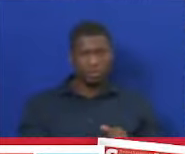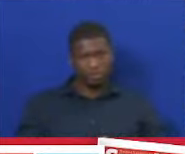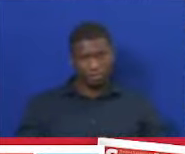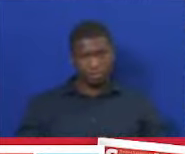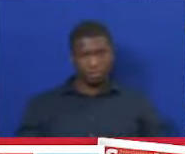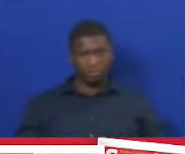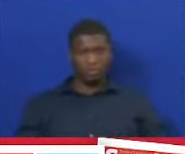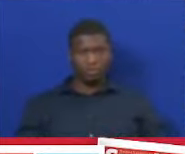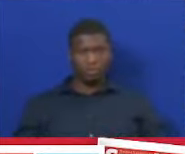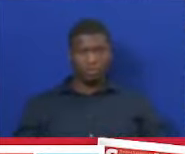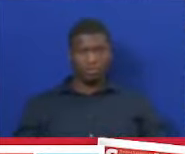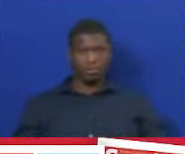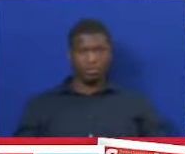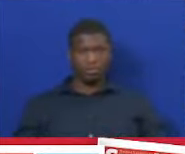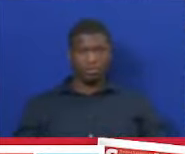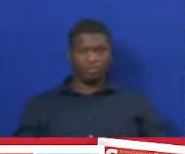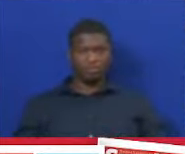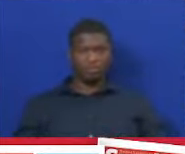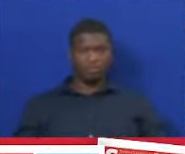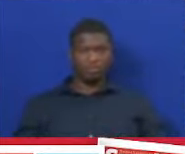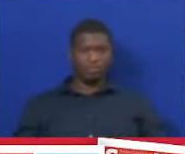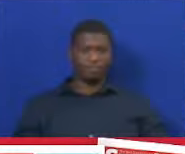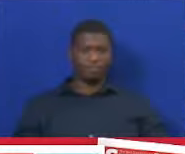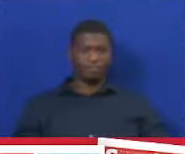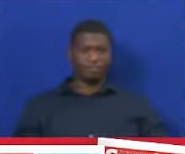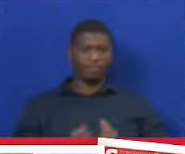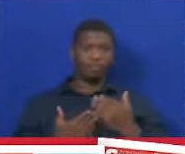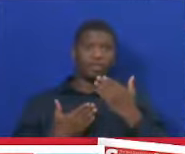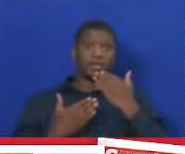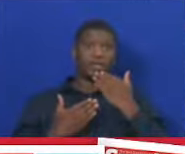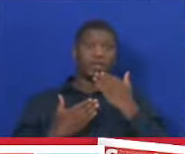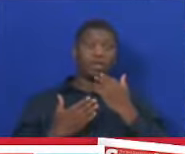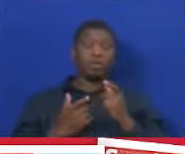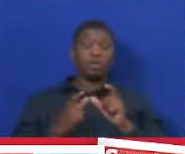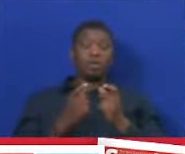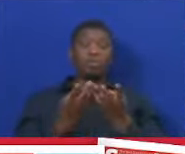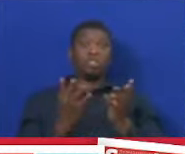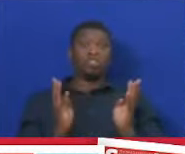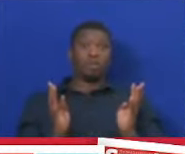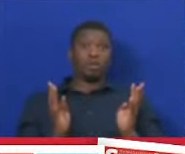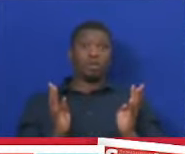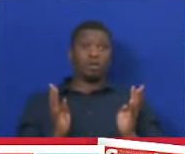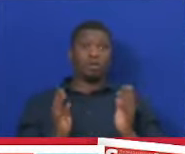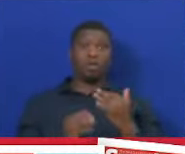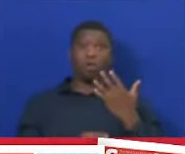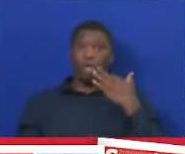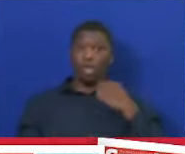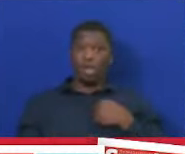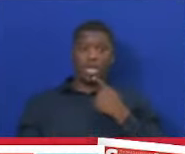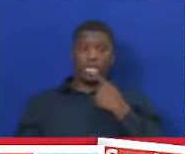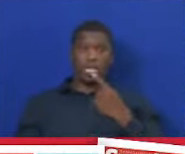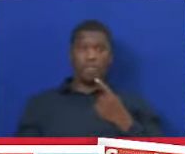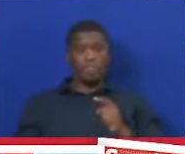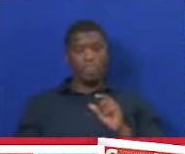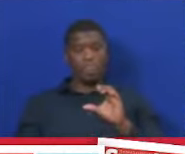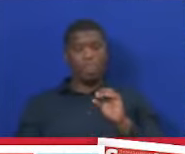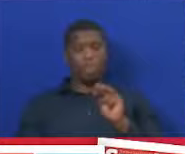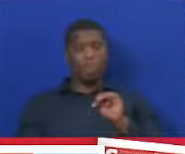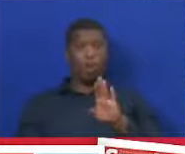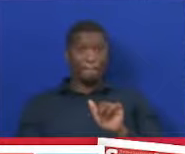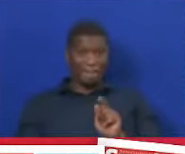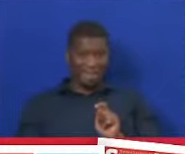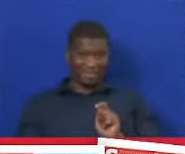Thank you, Commissioners. When I refer to combat members, I'm not referring specifically to